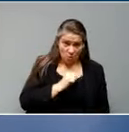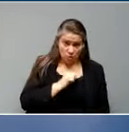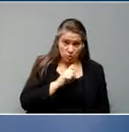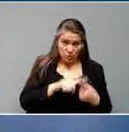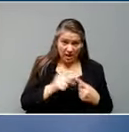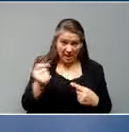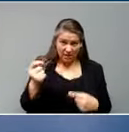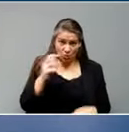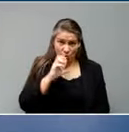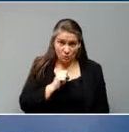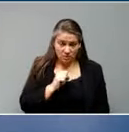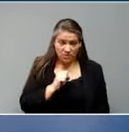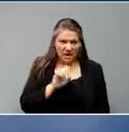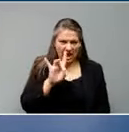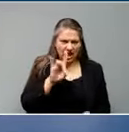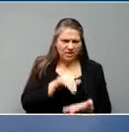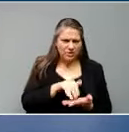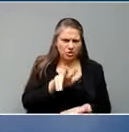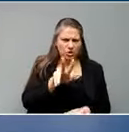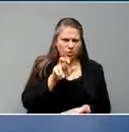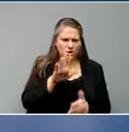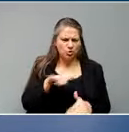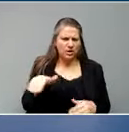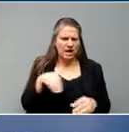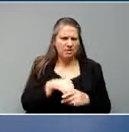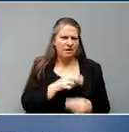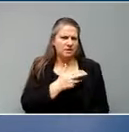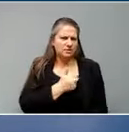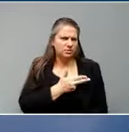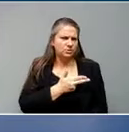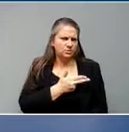8,300 kids that age hospitalized.